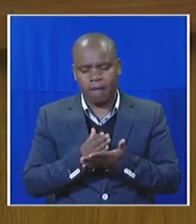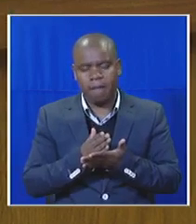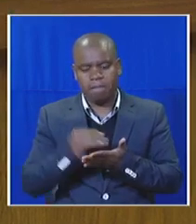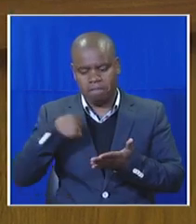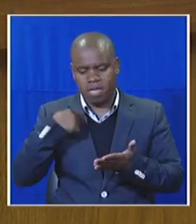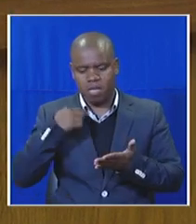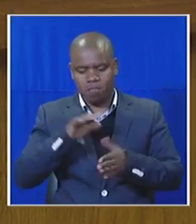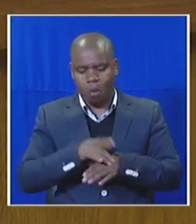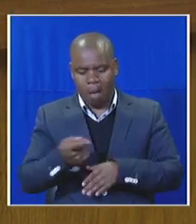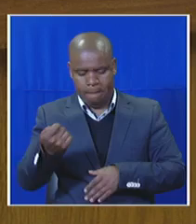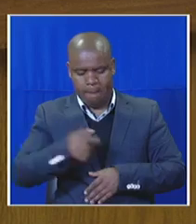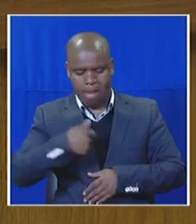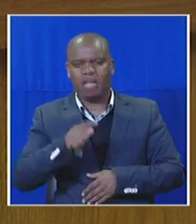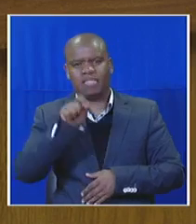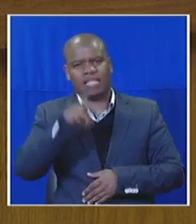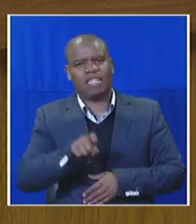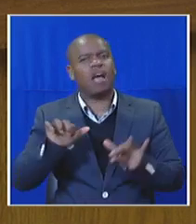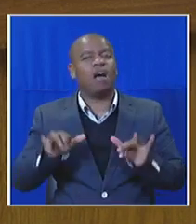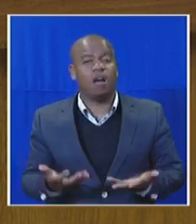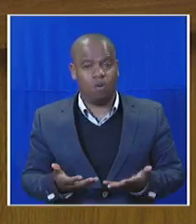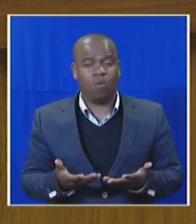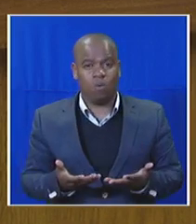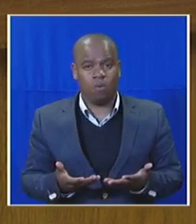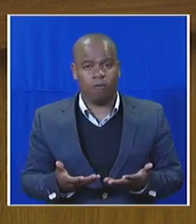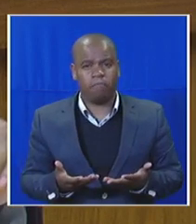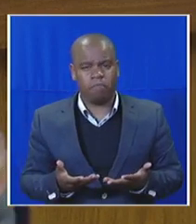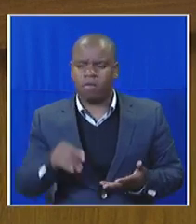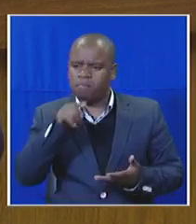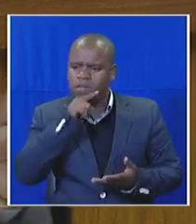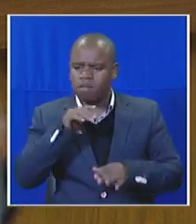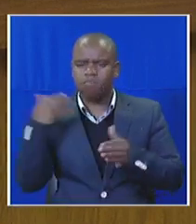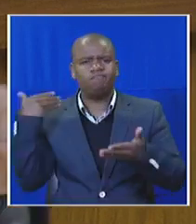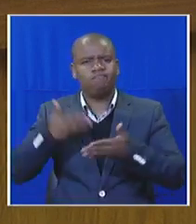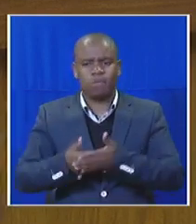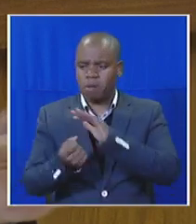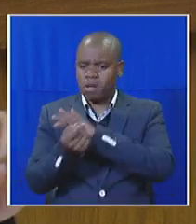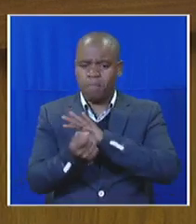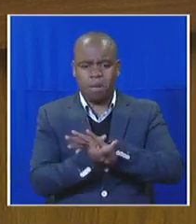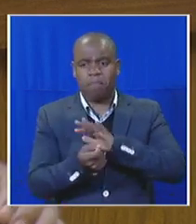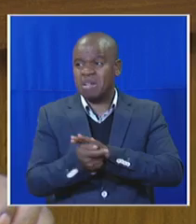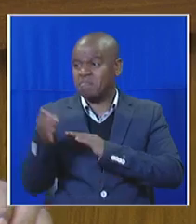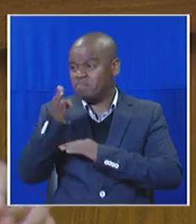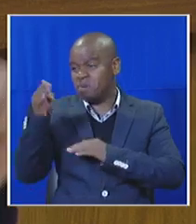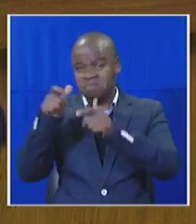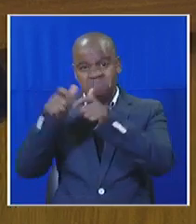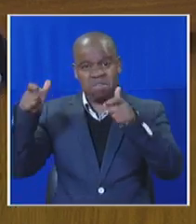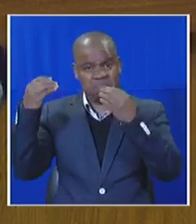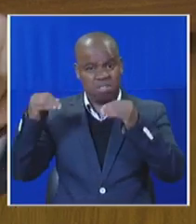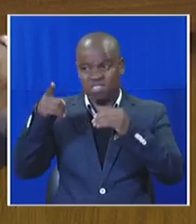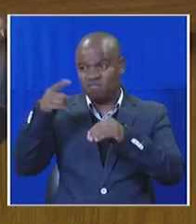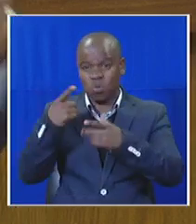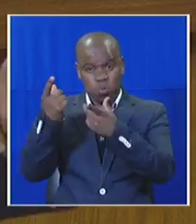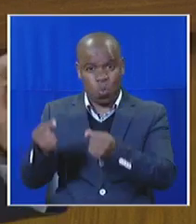avoidance of tax paying. It has been a trend to all big companies in the world. We are